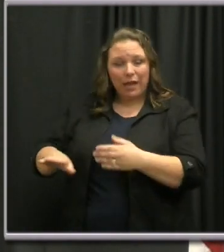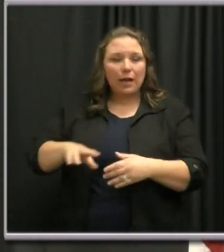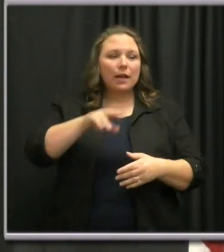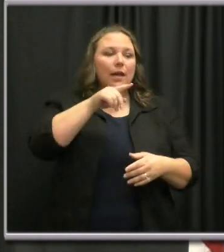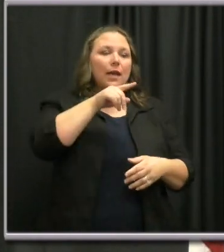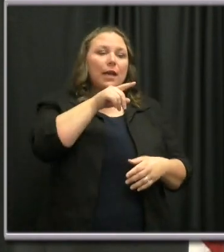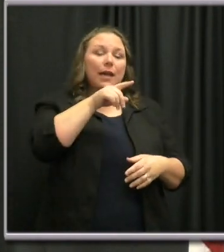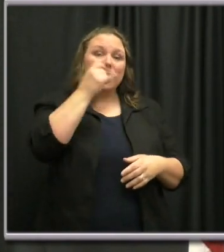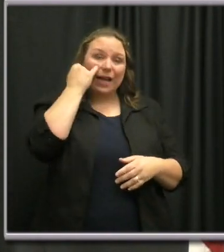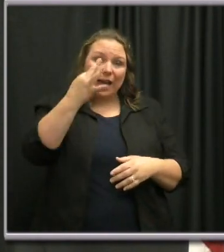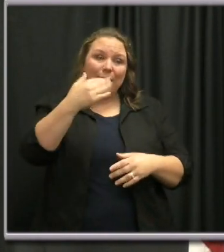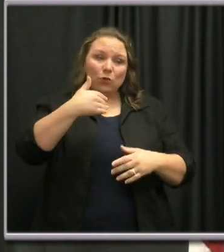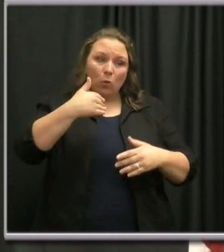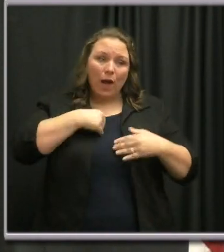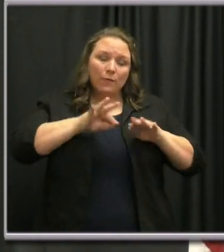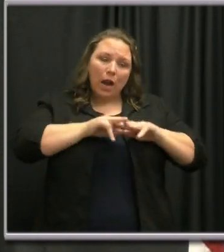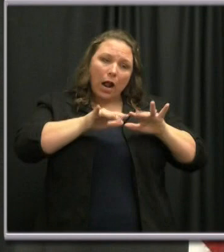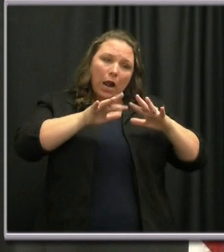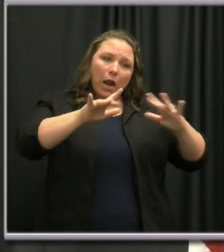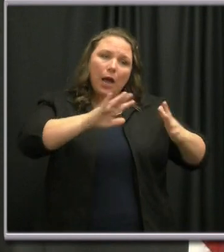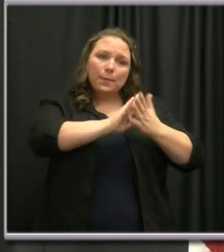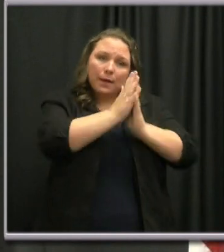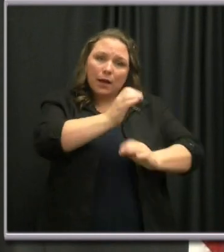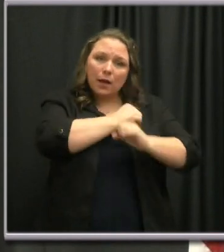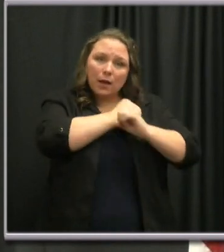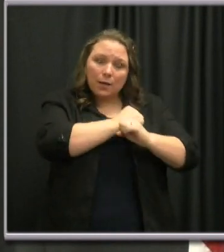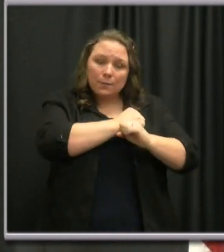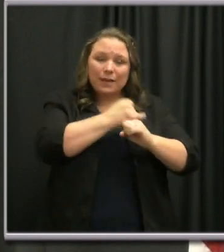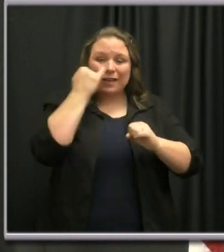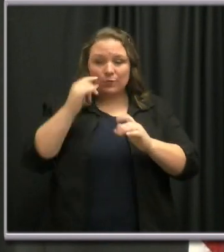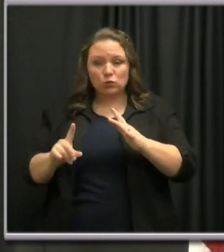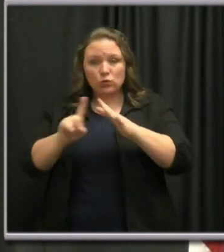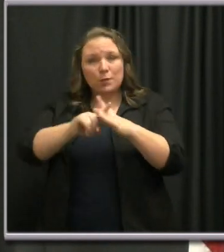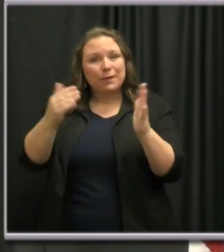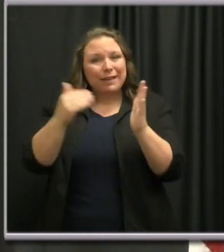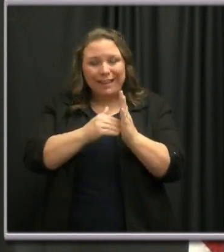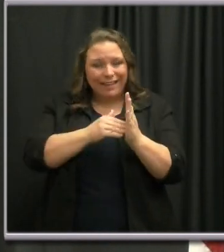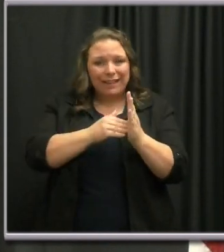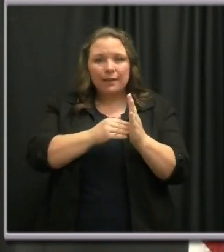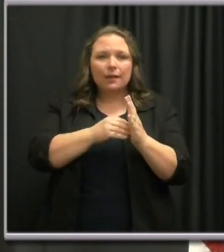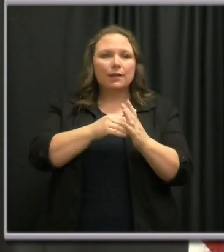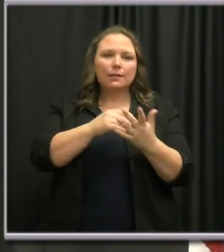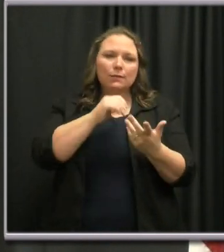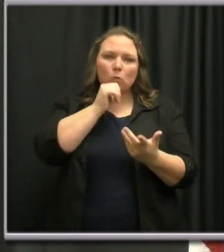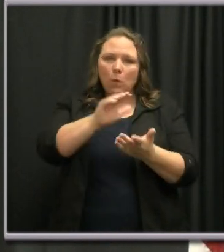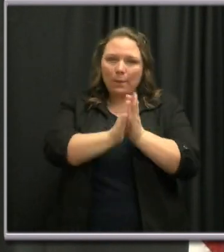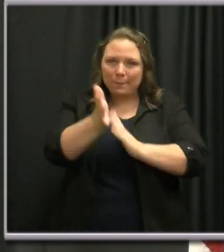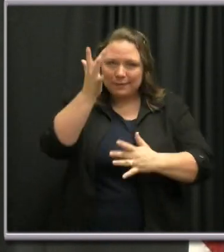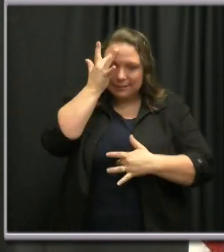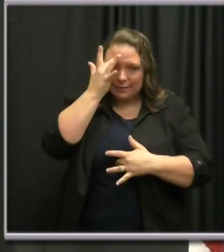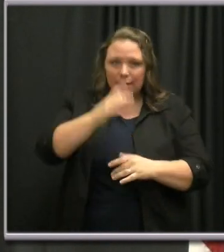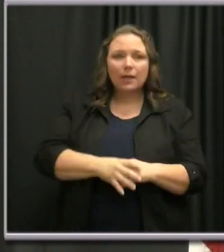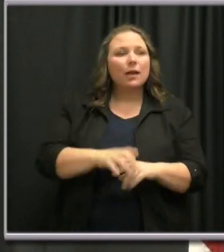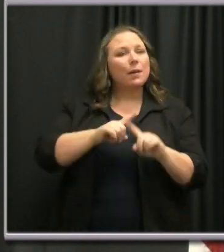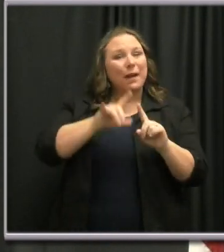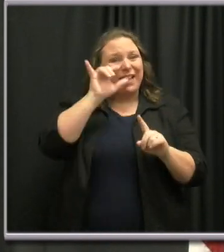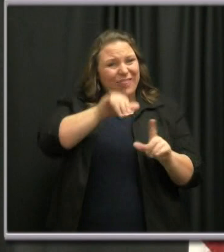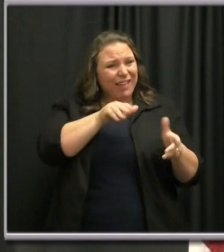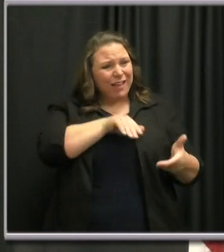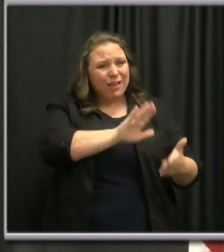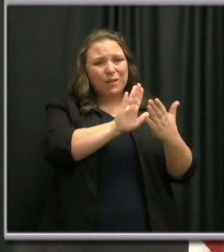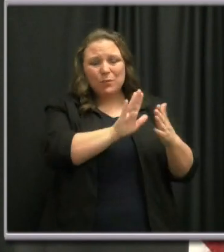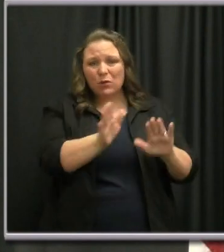the population because there are so many people immune to it. Now, clearly, we do not want to take that approach to